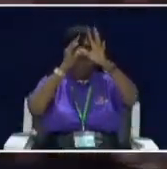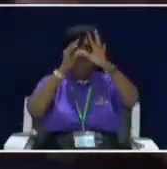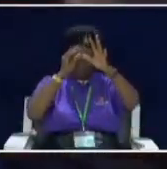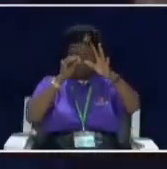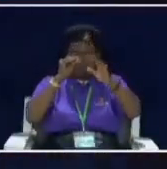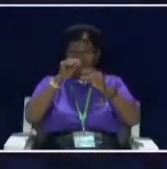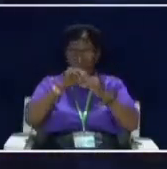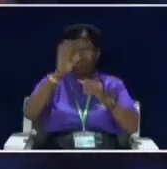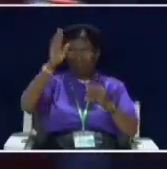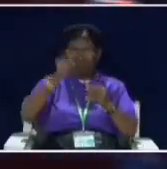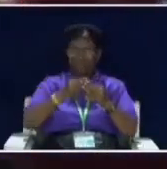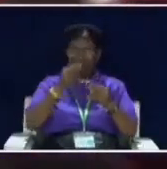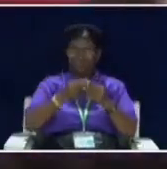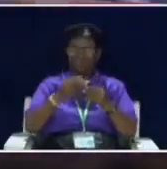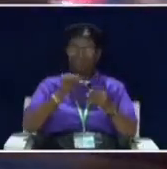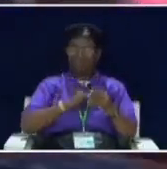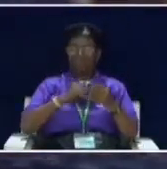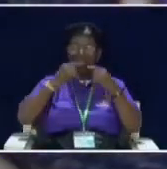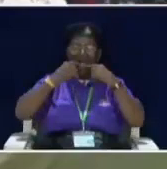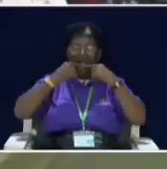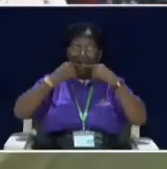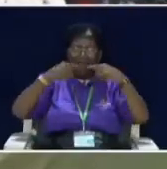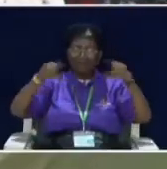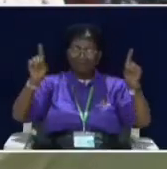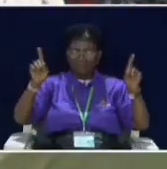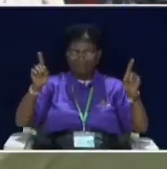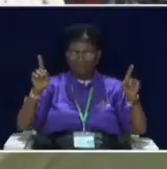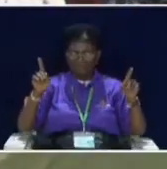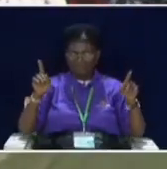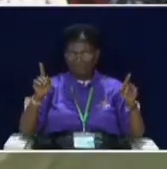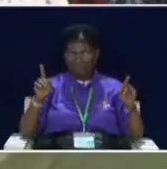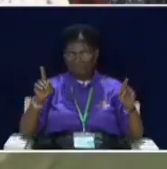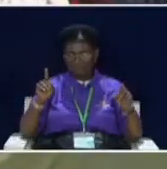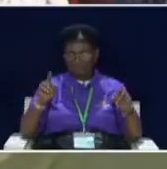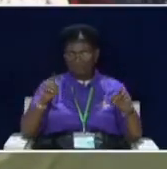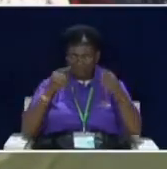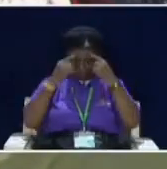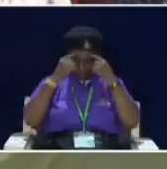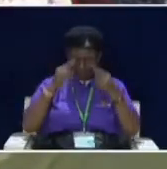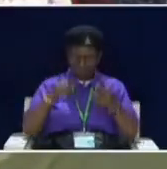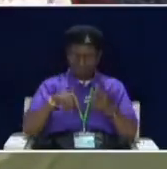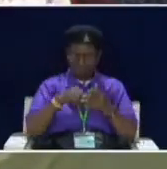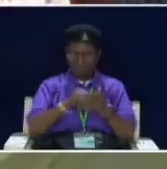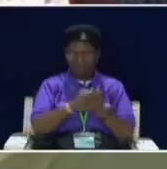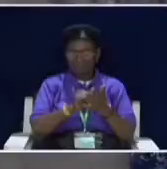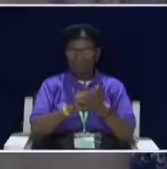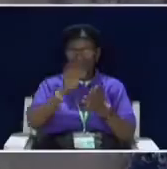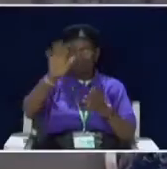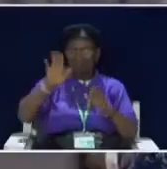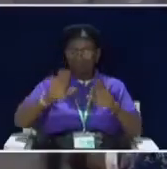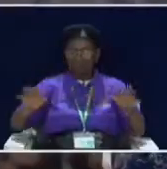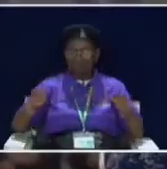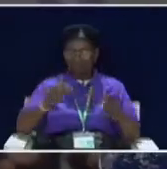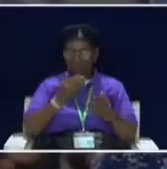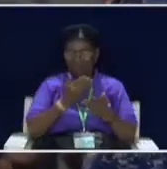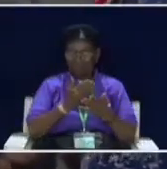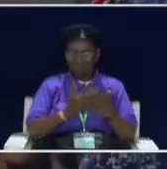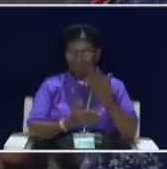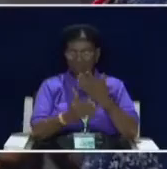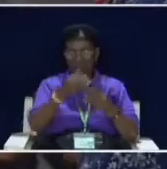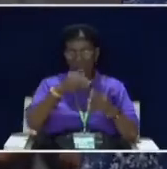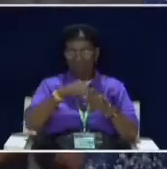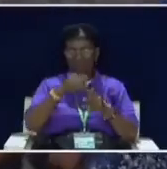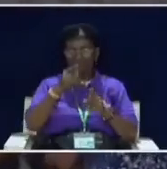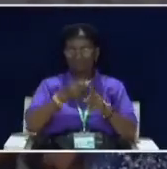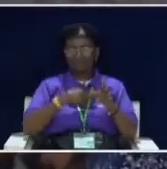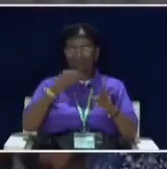decree. Ni nitori na baba loruko yin ni mo pa ase. Concerning this, your children born in the month of March. Nipa ti gbogbo awon